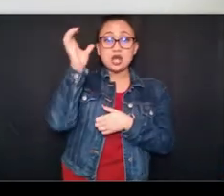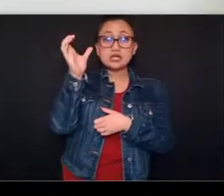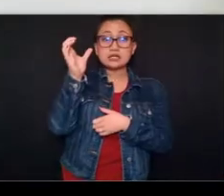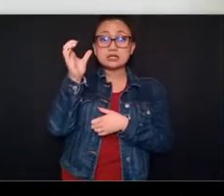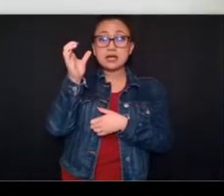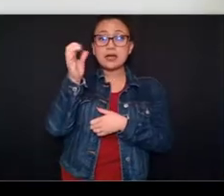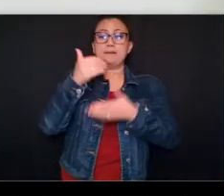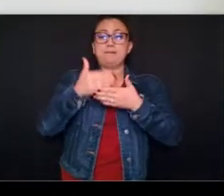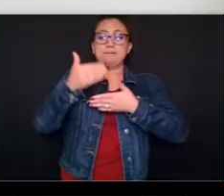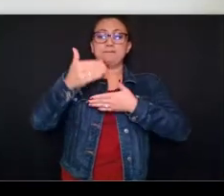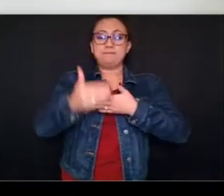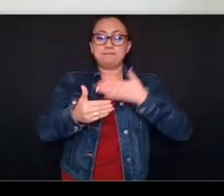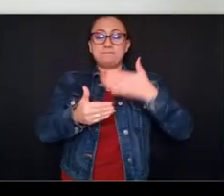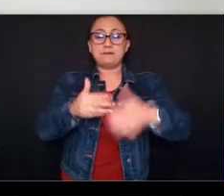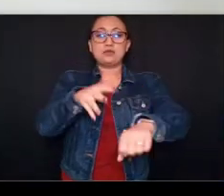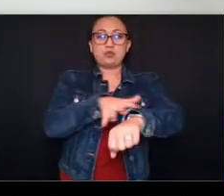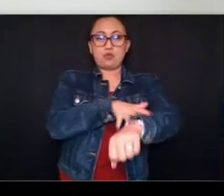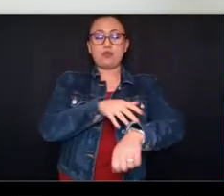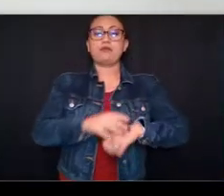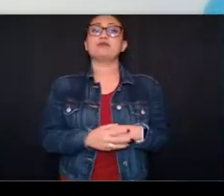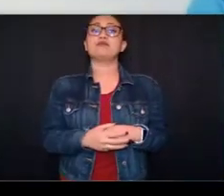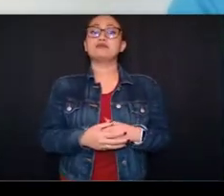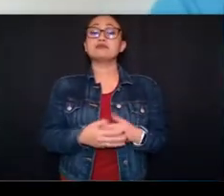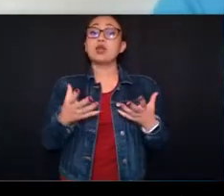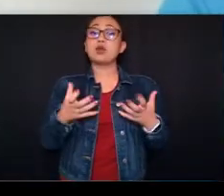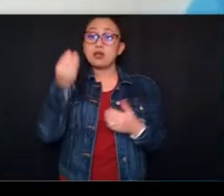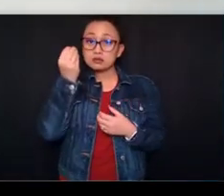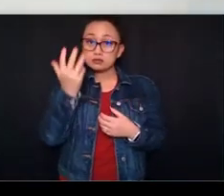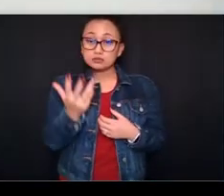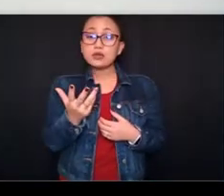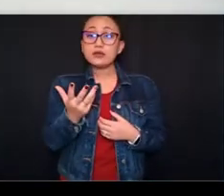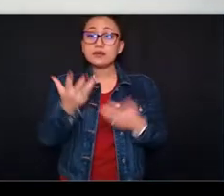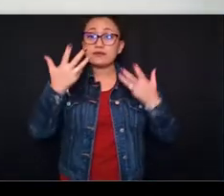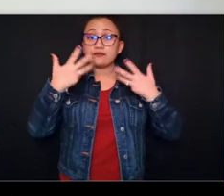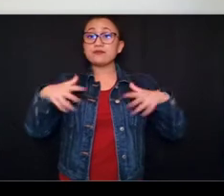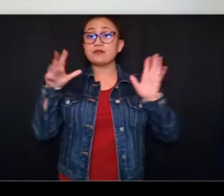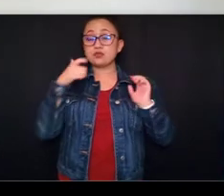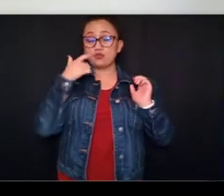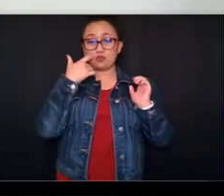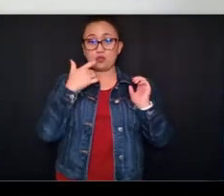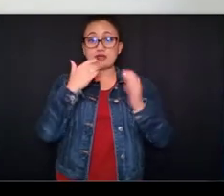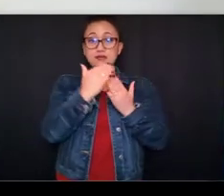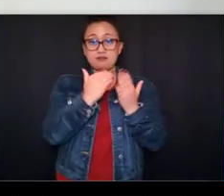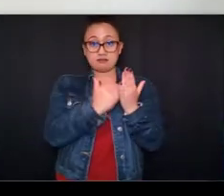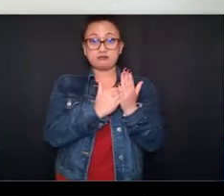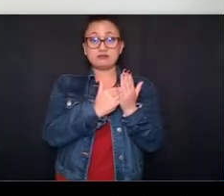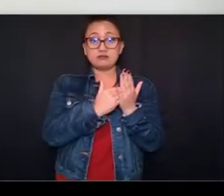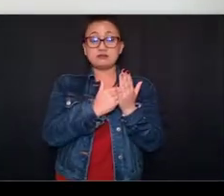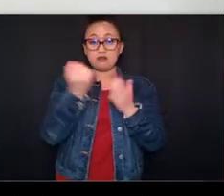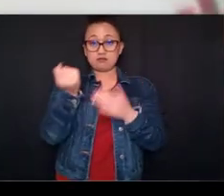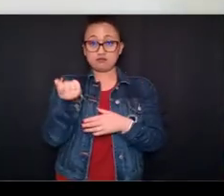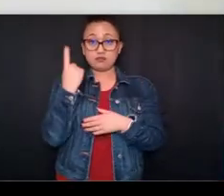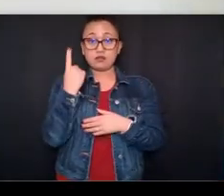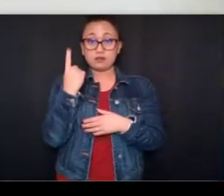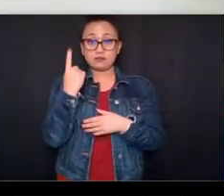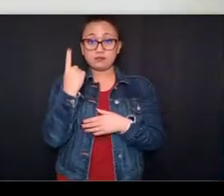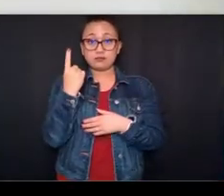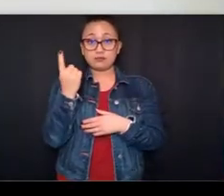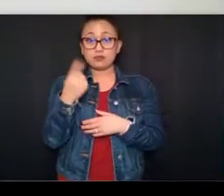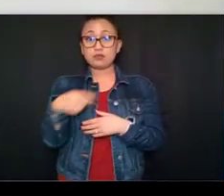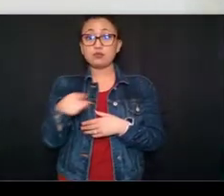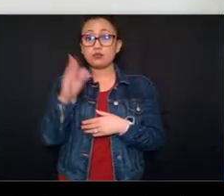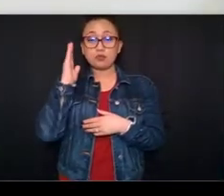follow on through here. The one thing I want to make sure and let you know is that after you finish watching this lesson and you understand everything, I want you to work all of